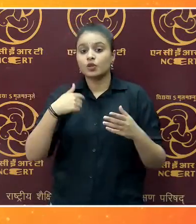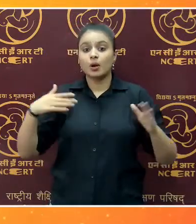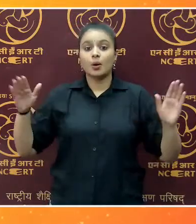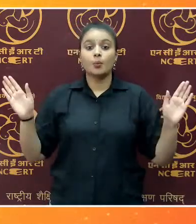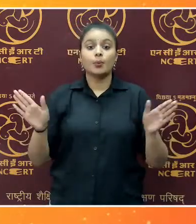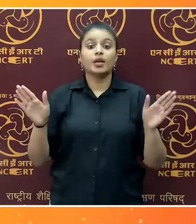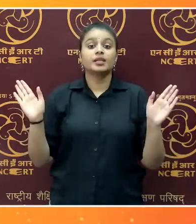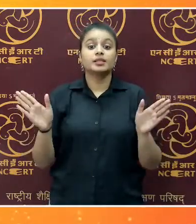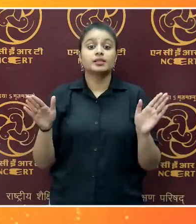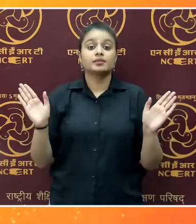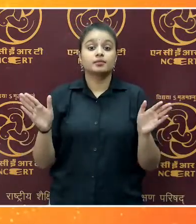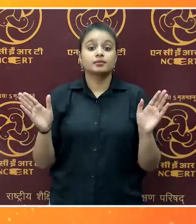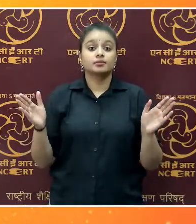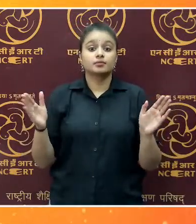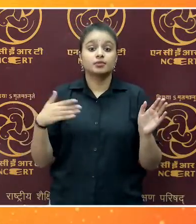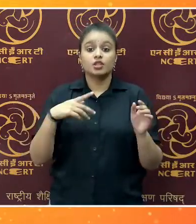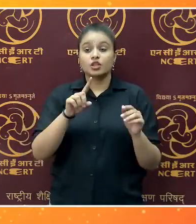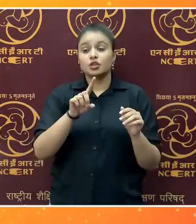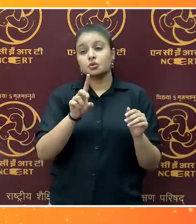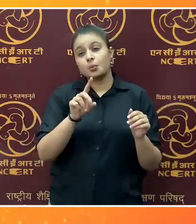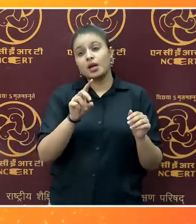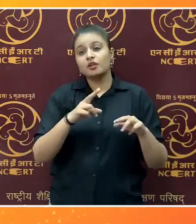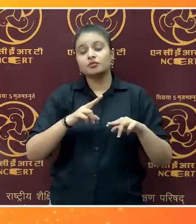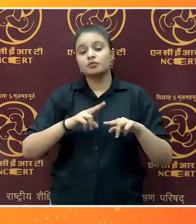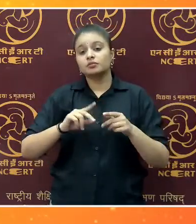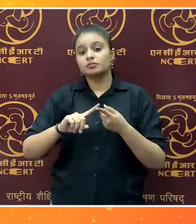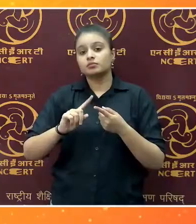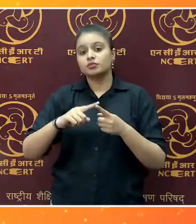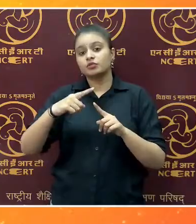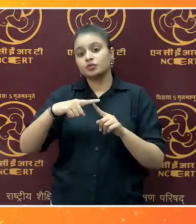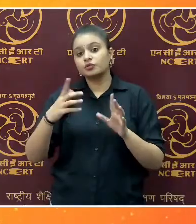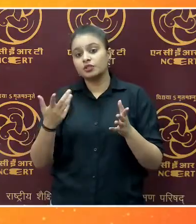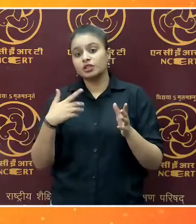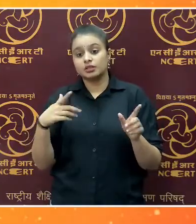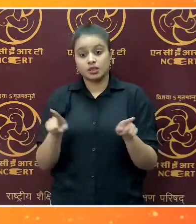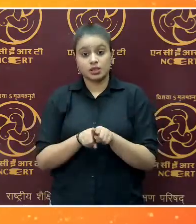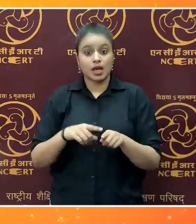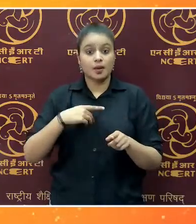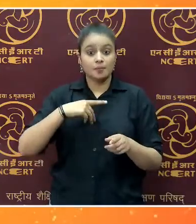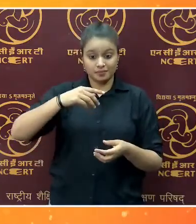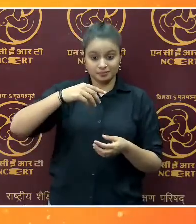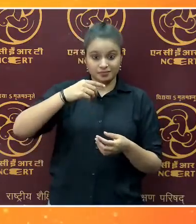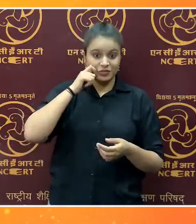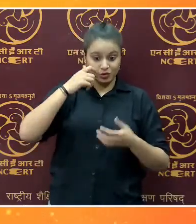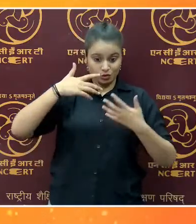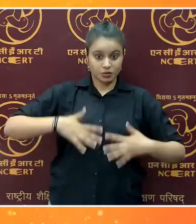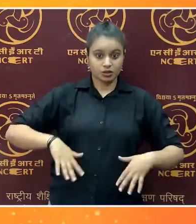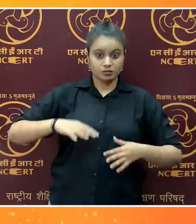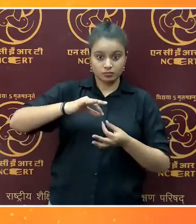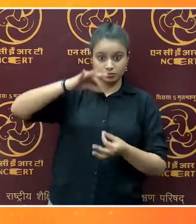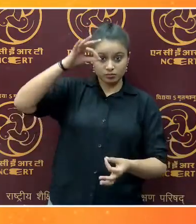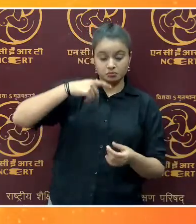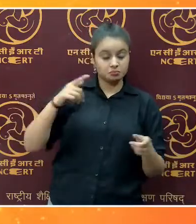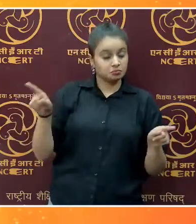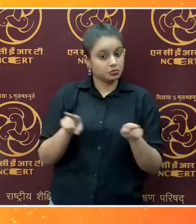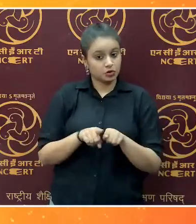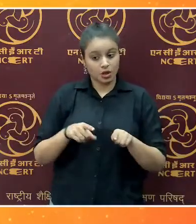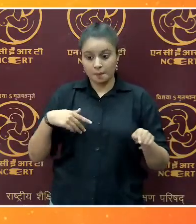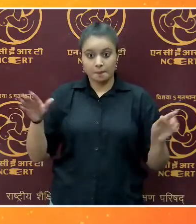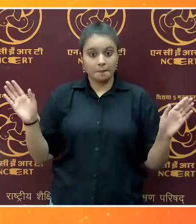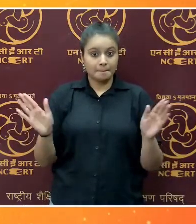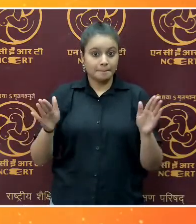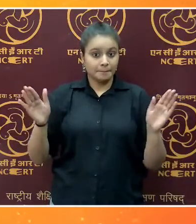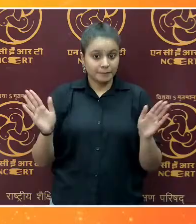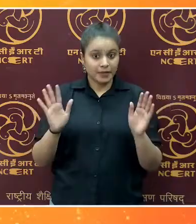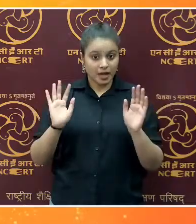wingspan. It's 12 feet. So 6 feet on this side, almost a human size, and 6 feet on the other side. And an albatross